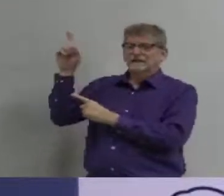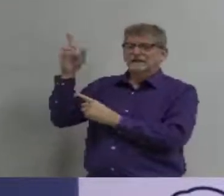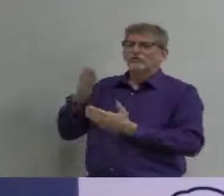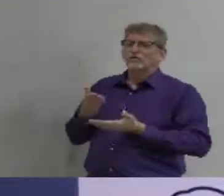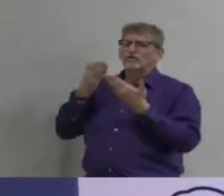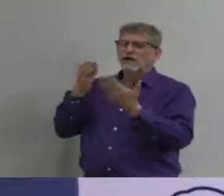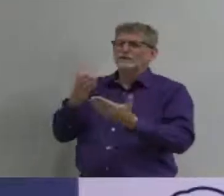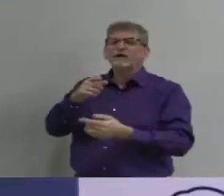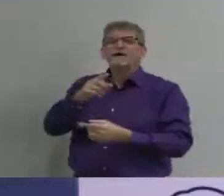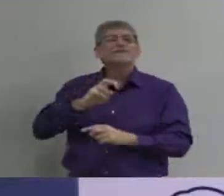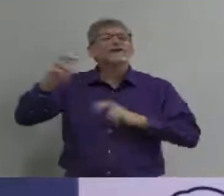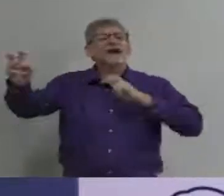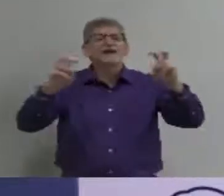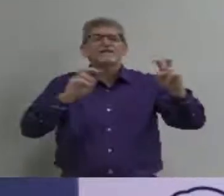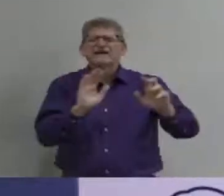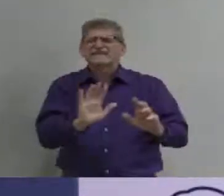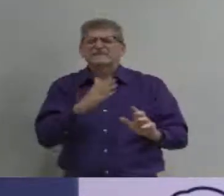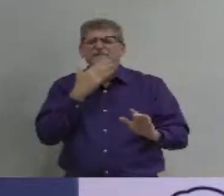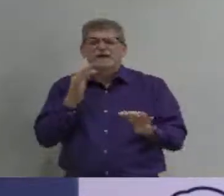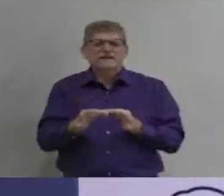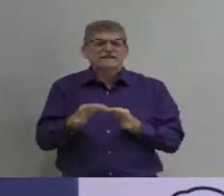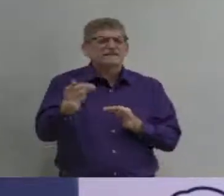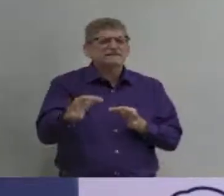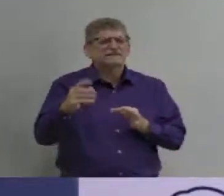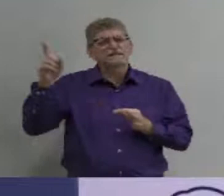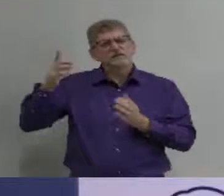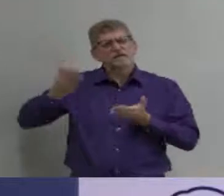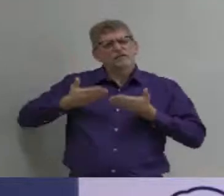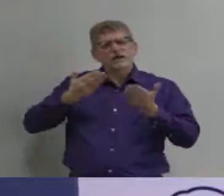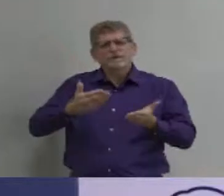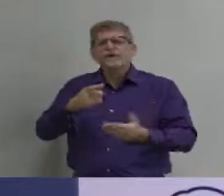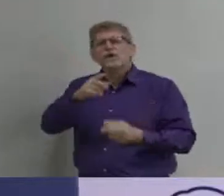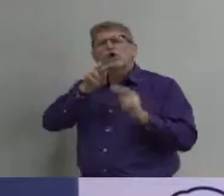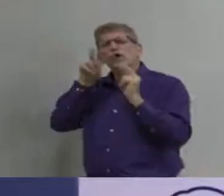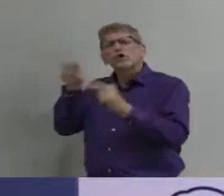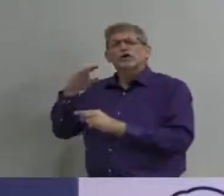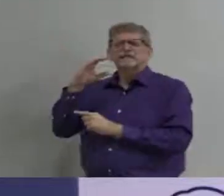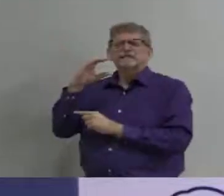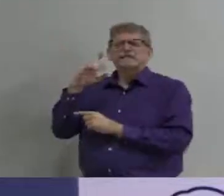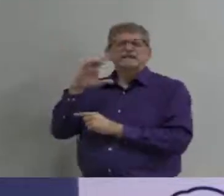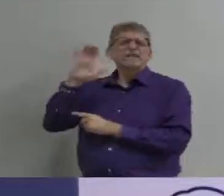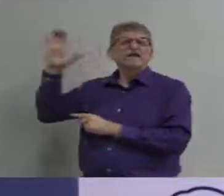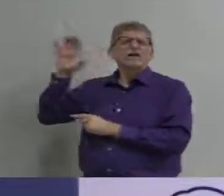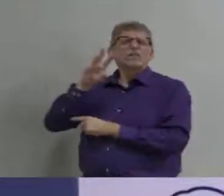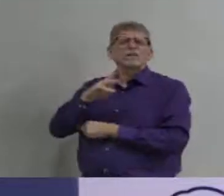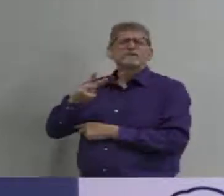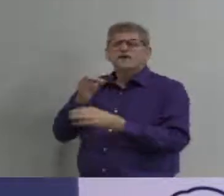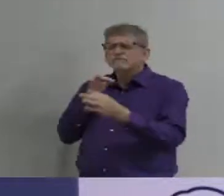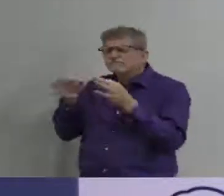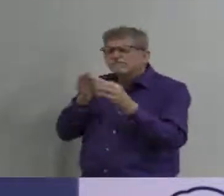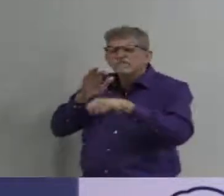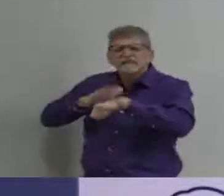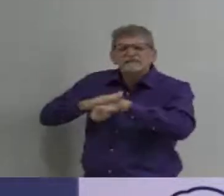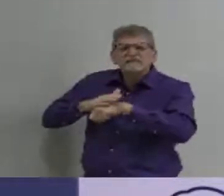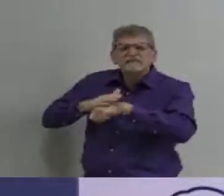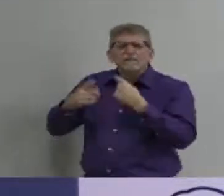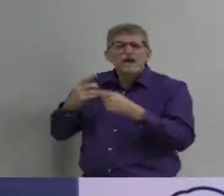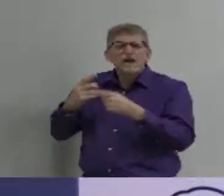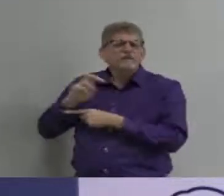to travel, please visit the CDC website for recommendations about testing before and after you travel and quarantine after